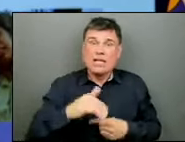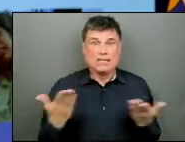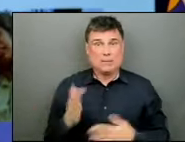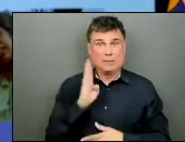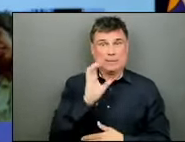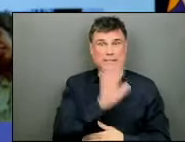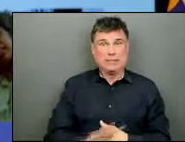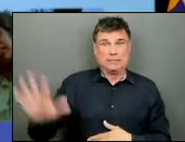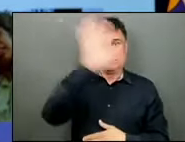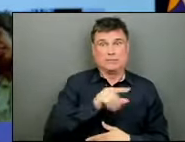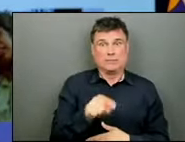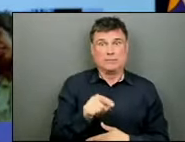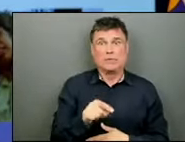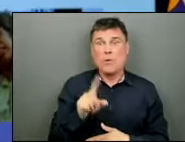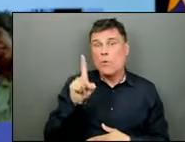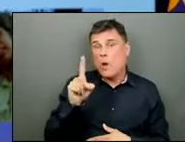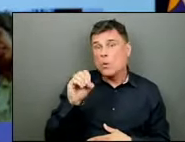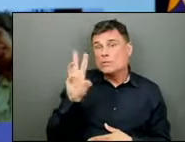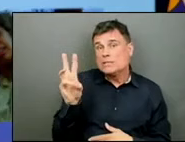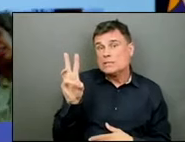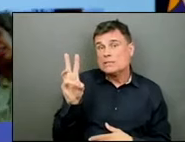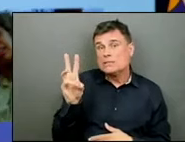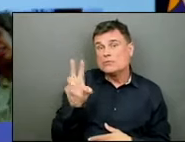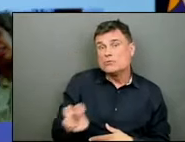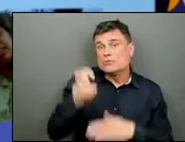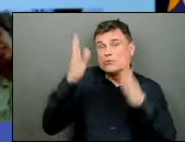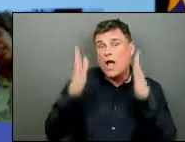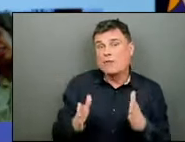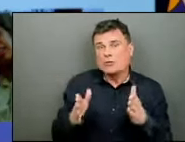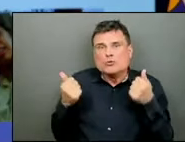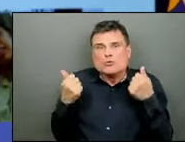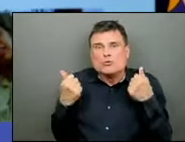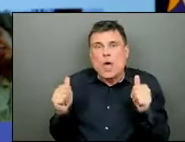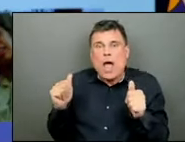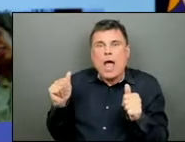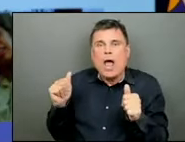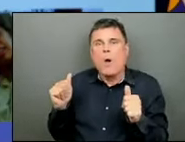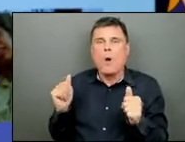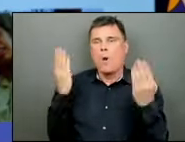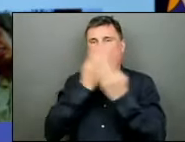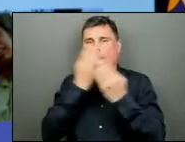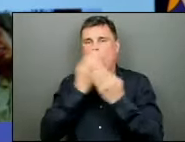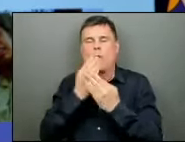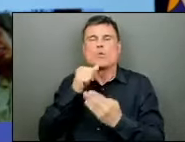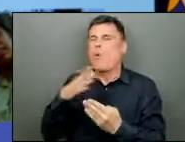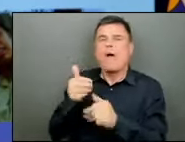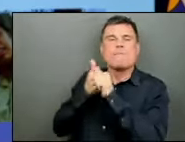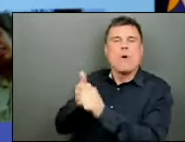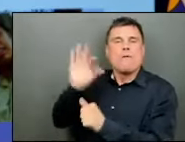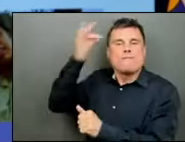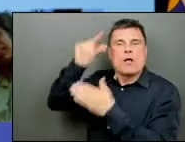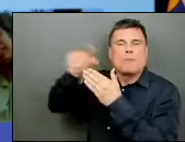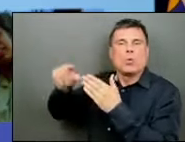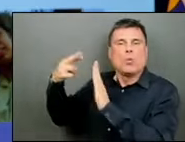BC, 106 travelers have tried to circumvent the federal quarantine rules that are governed by our border services